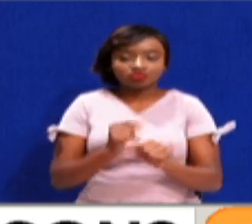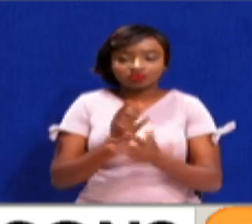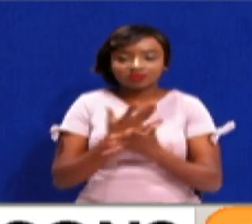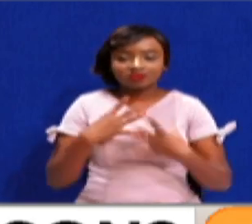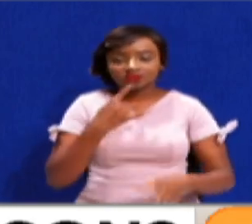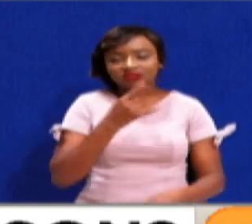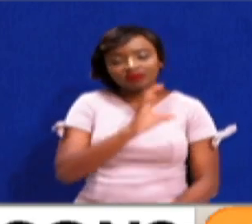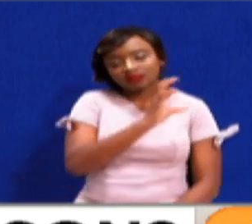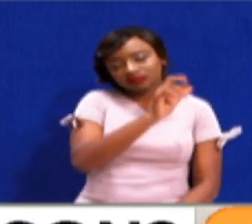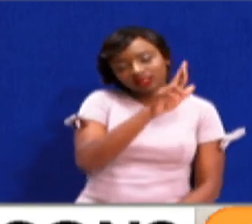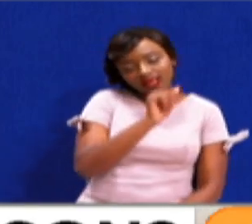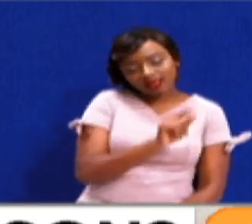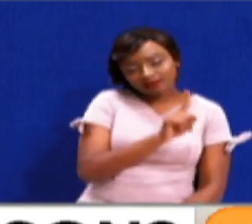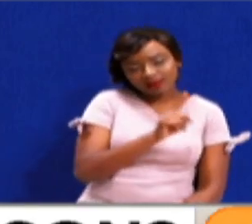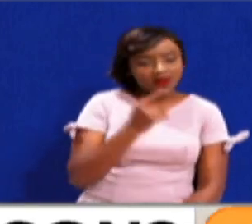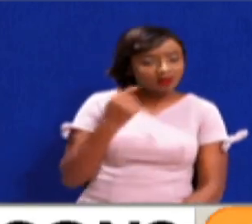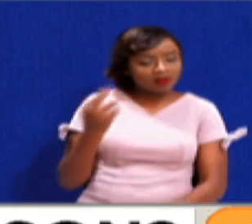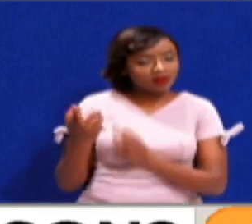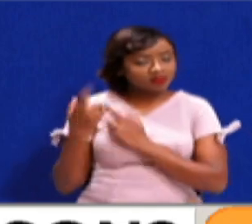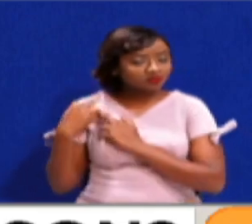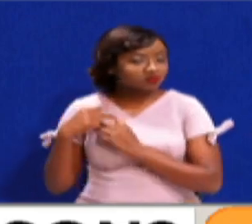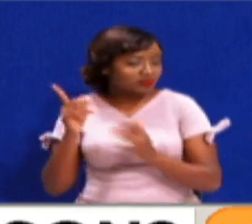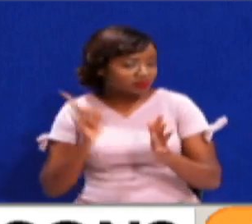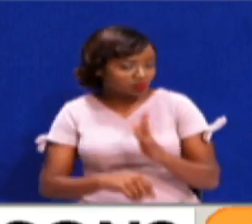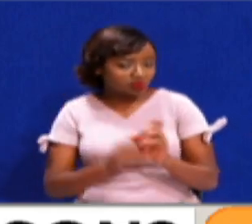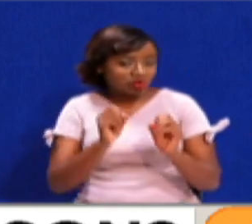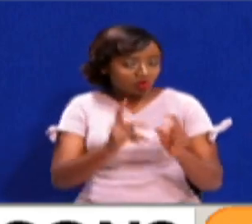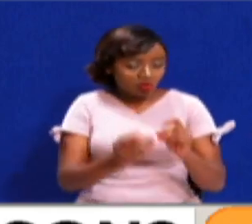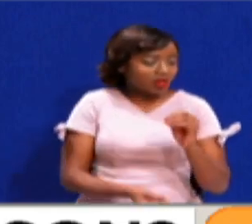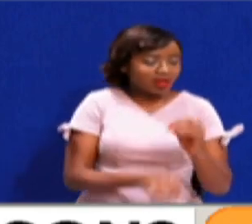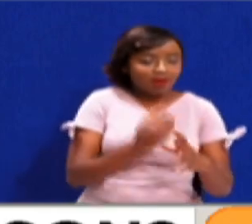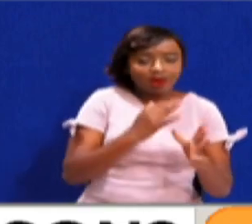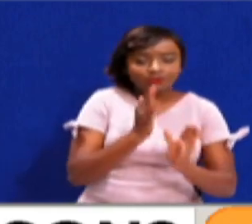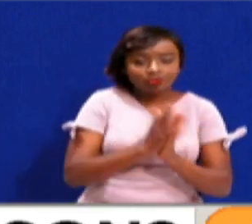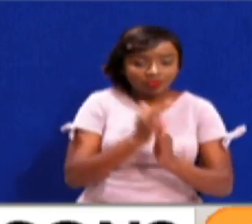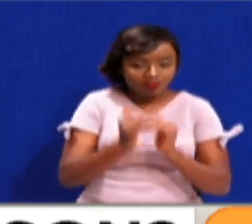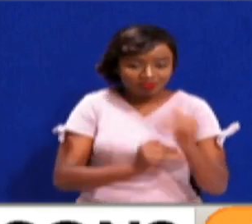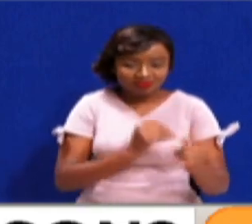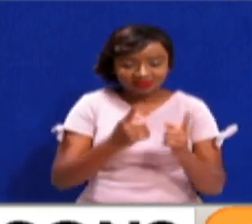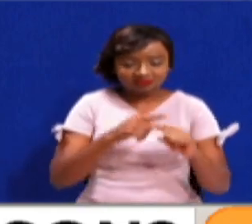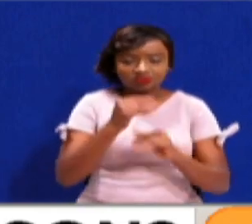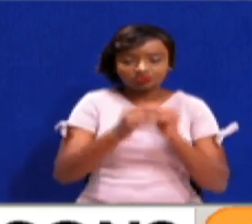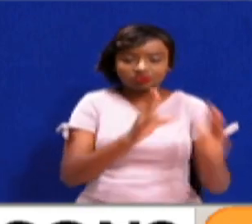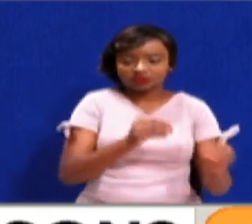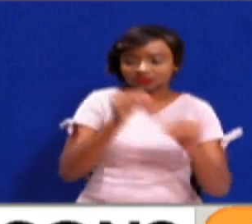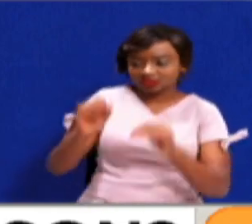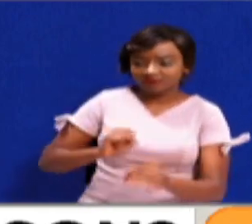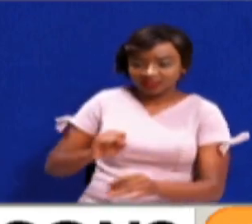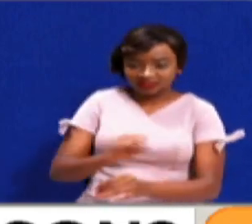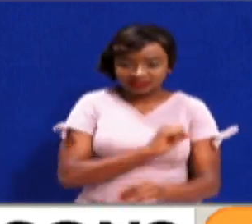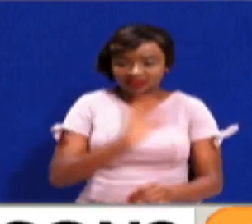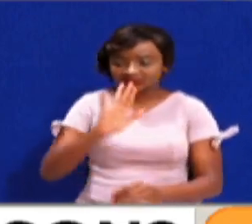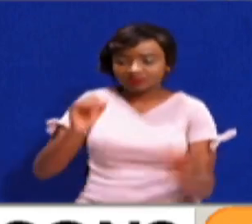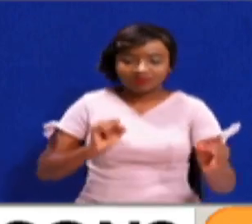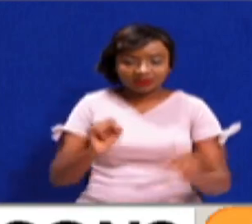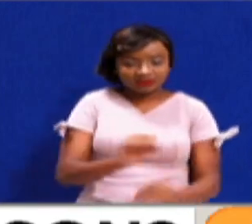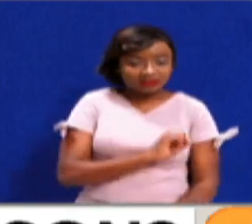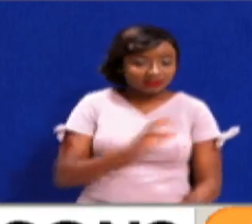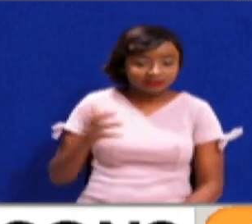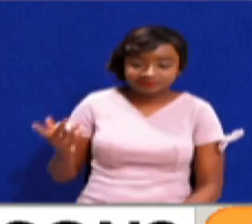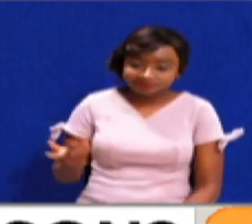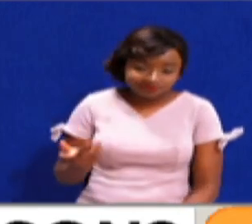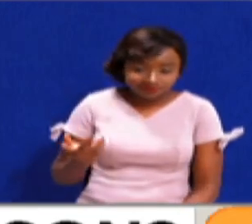is the role of the CRA in this matter? They've created the formulae, but, you know, that is taken to the Senate mm-hmm. and the Senate, and I mean, you know, the National Assembly, and then